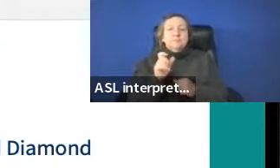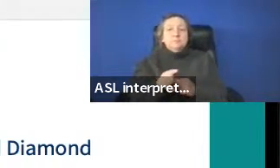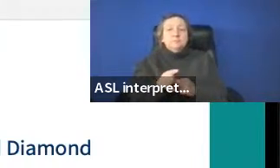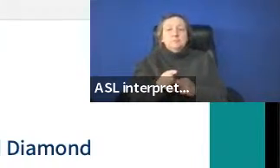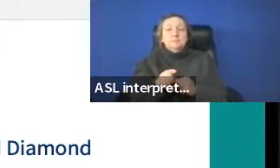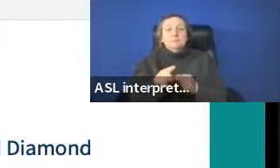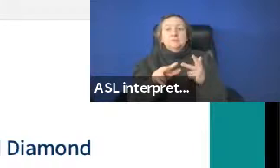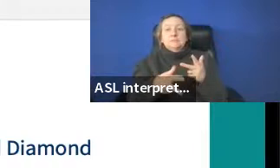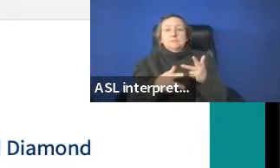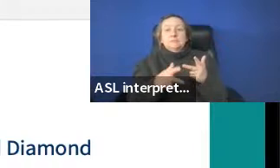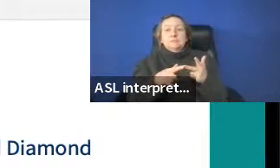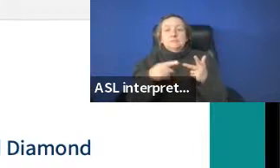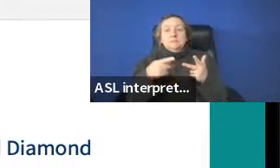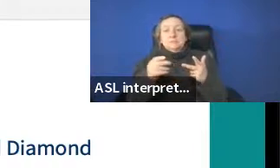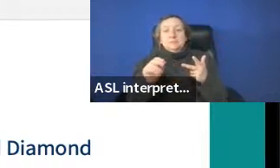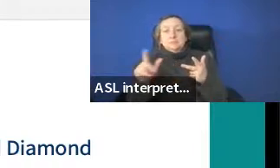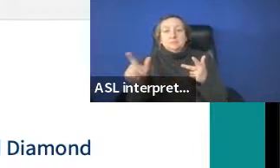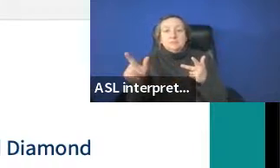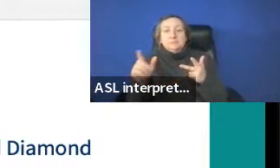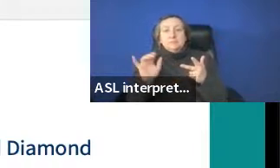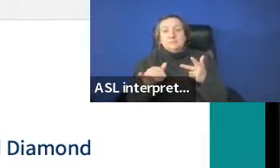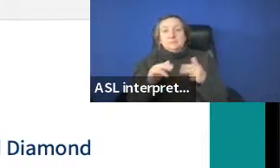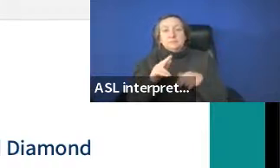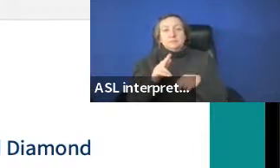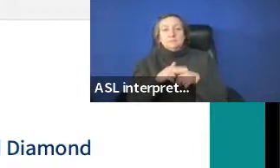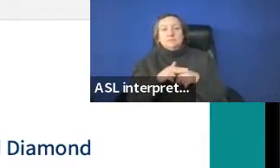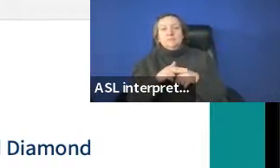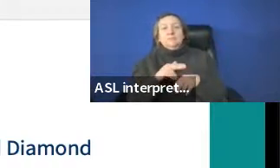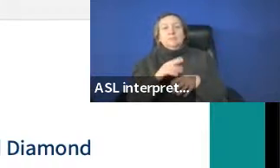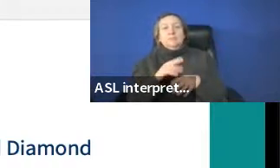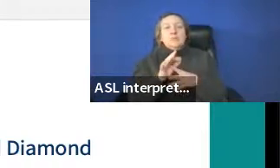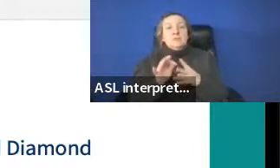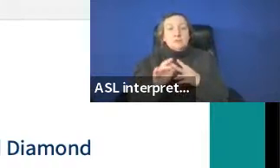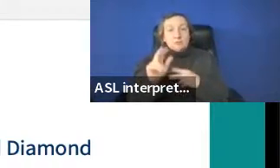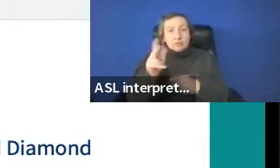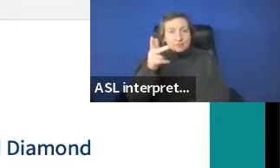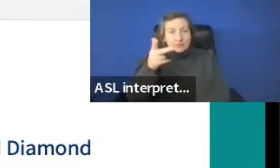the third poll, which of course is option 3.